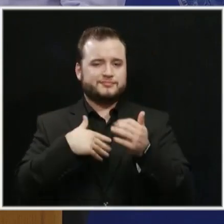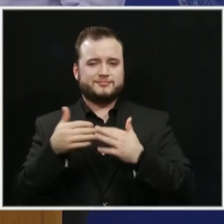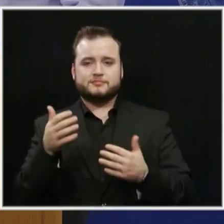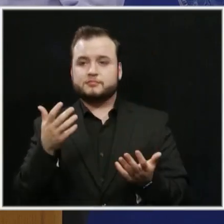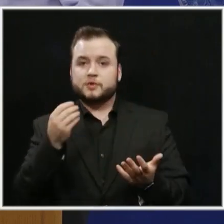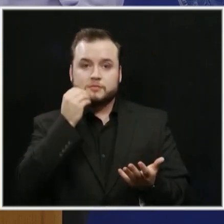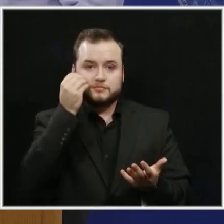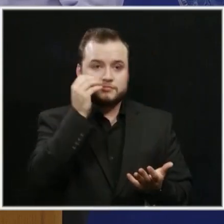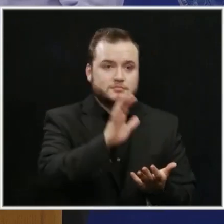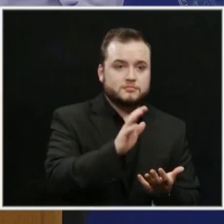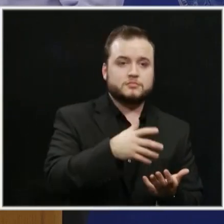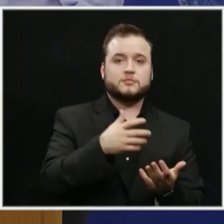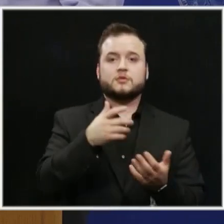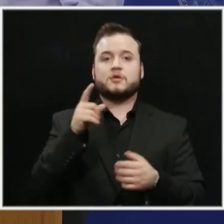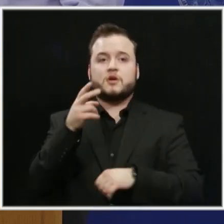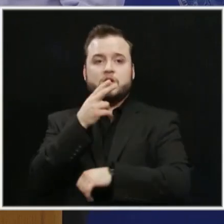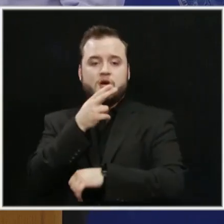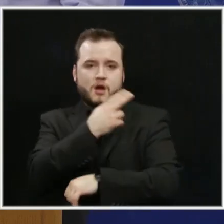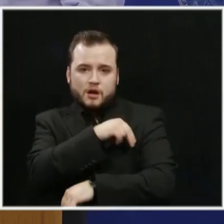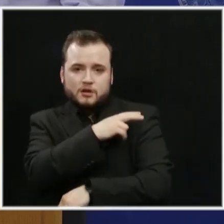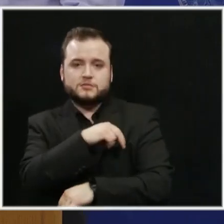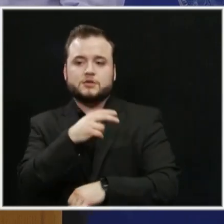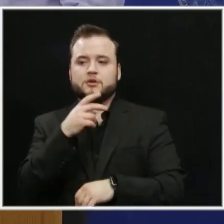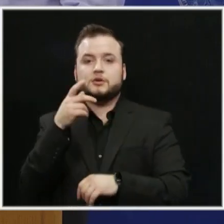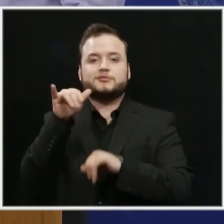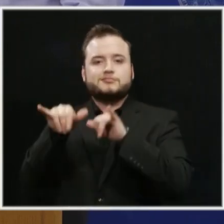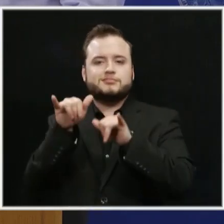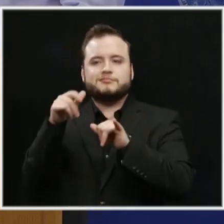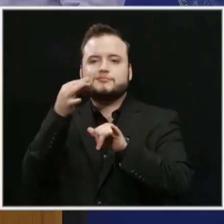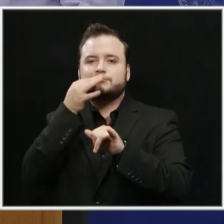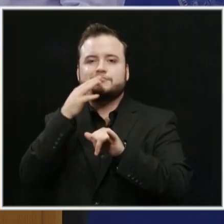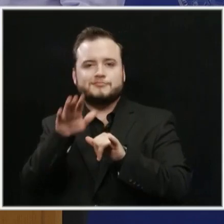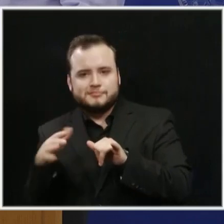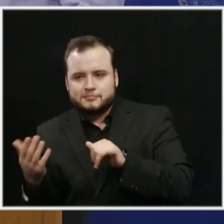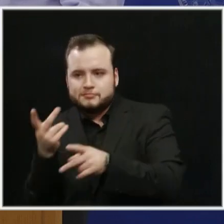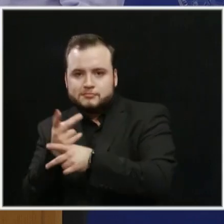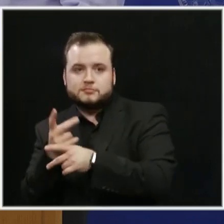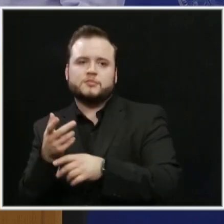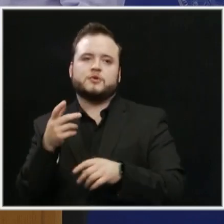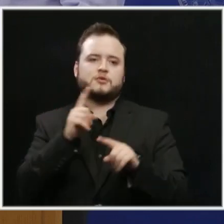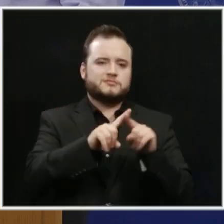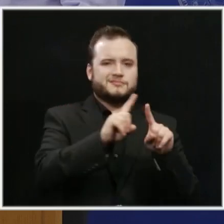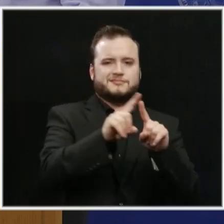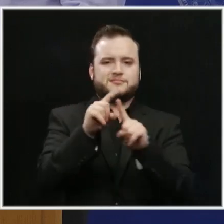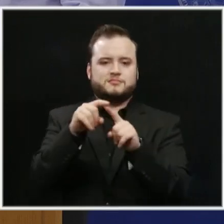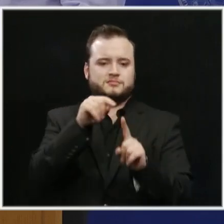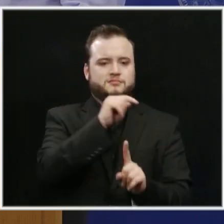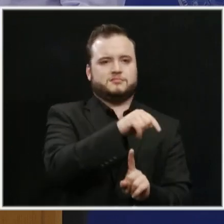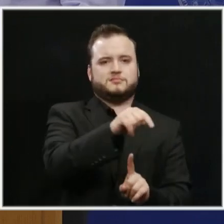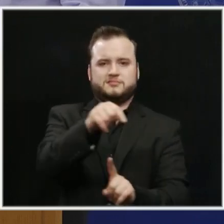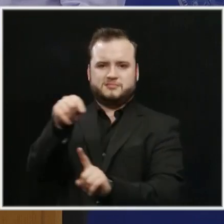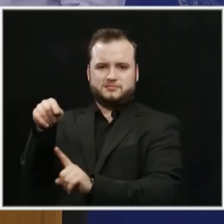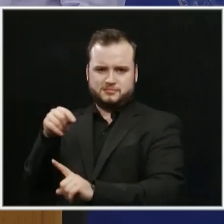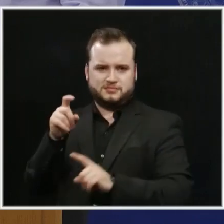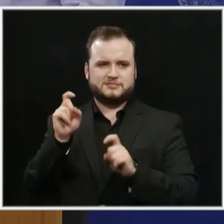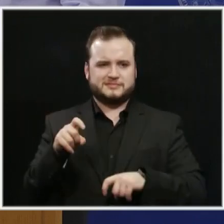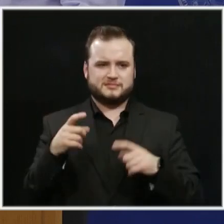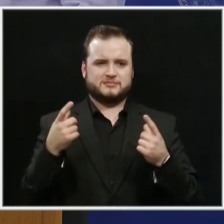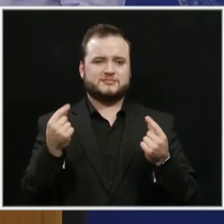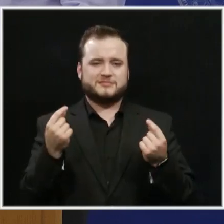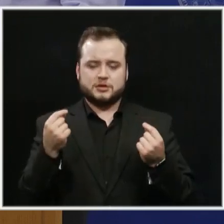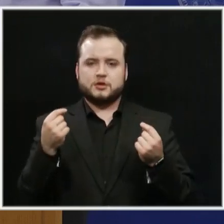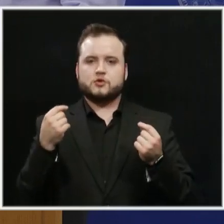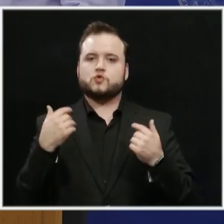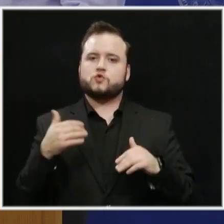palliative care, clinic-based care, hospital care. All of you are on the front lines. All of you are putting yourselves at risk day in and day out to make sure